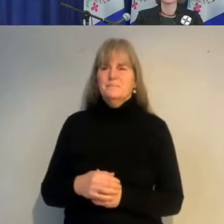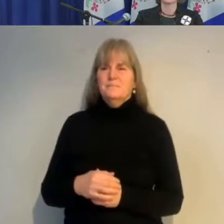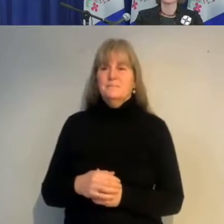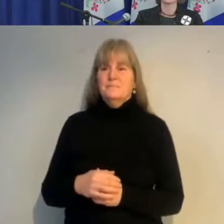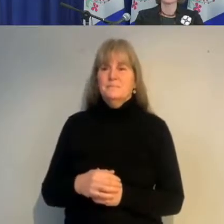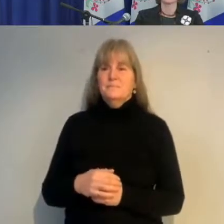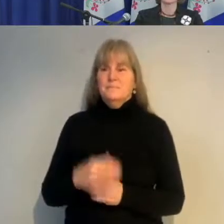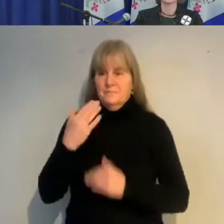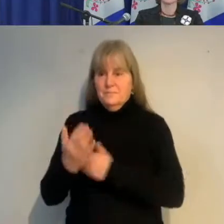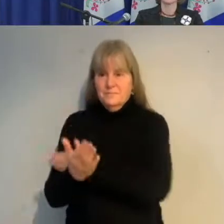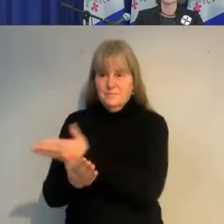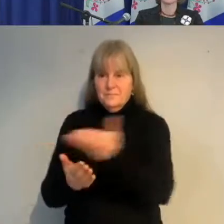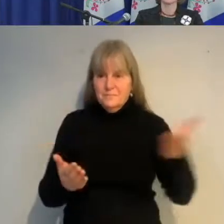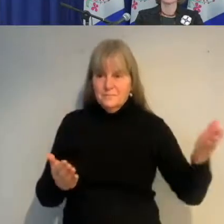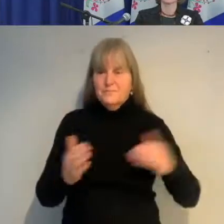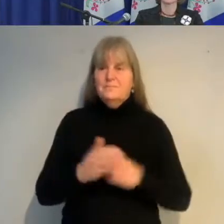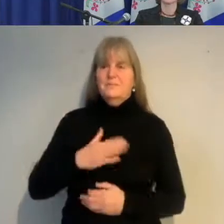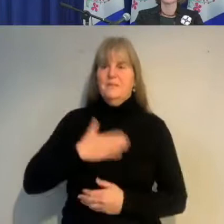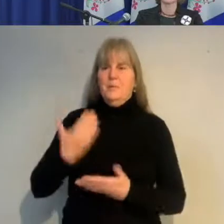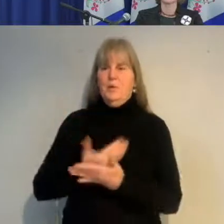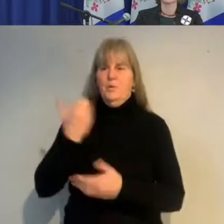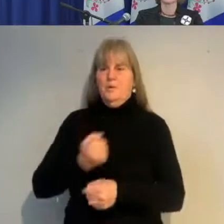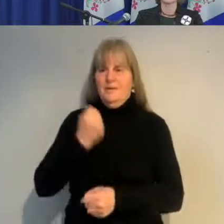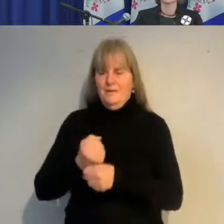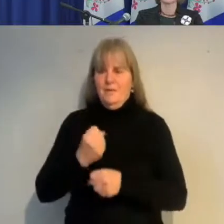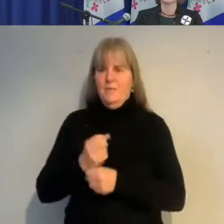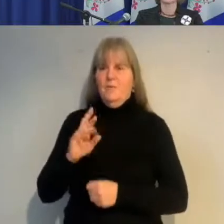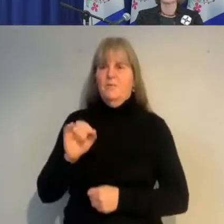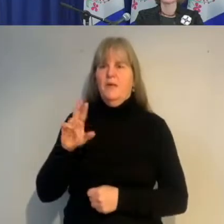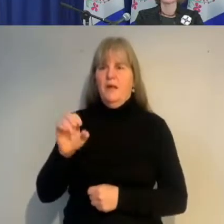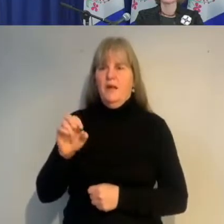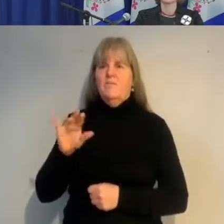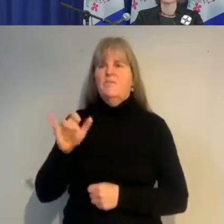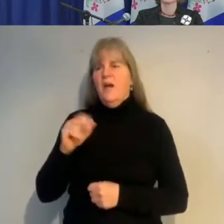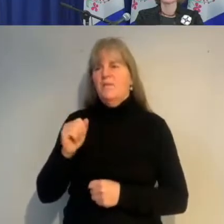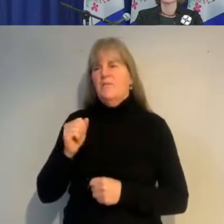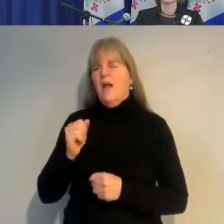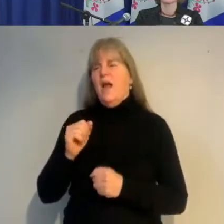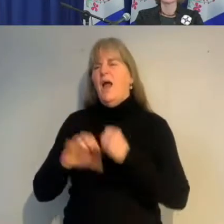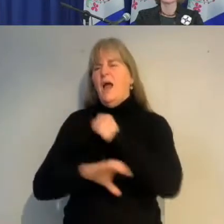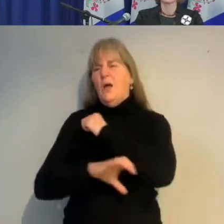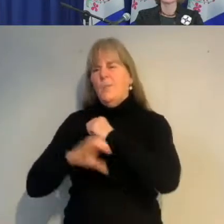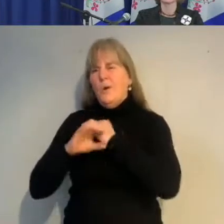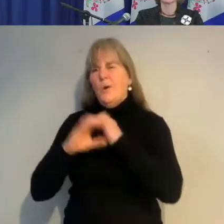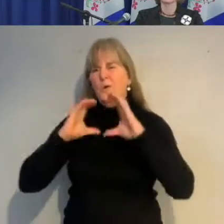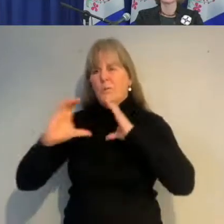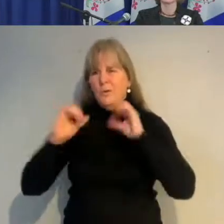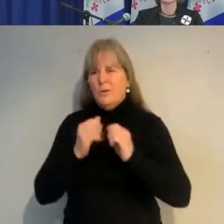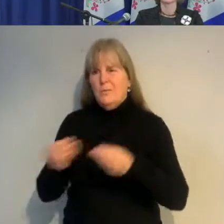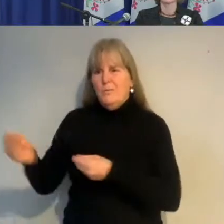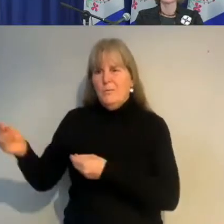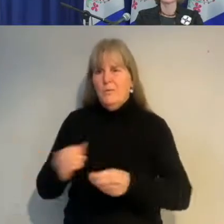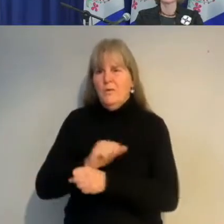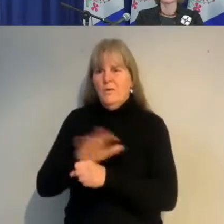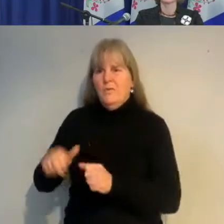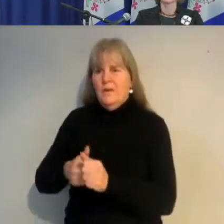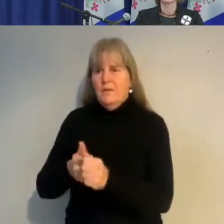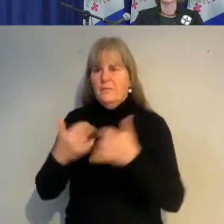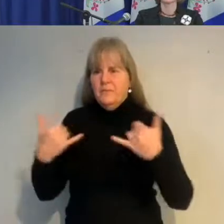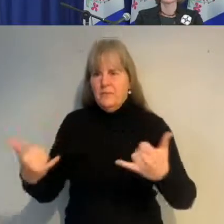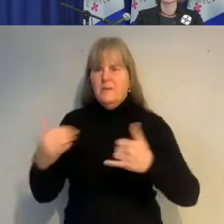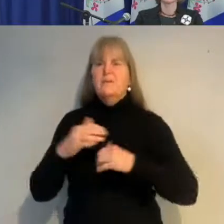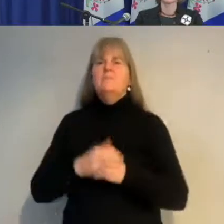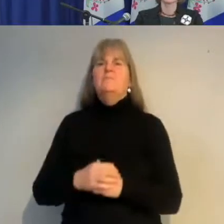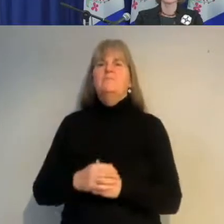Good morning to you all, and Happy New Year. I'm Renee Francoeur with Cabinet Communications and the moderator for today's COVID-19 update. We are